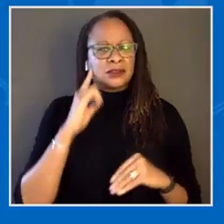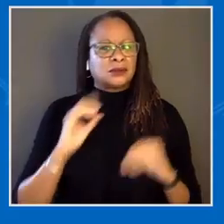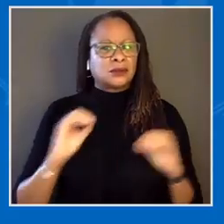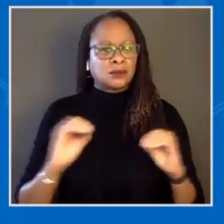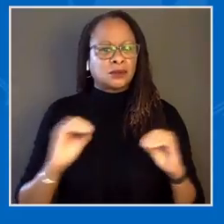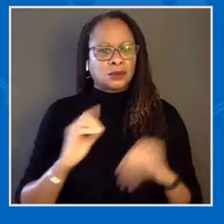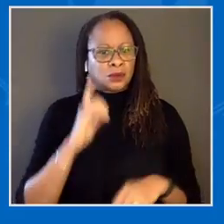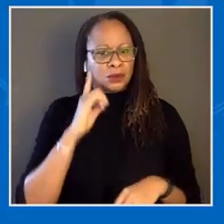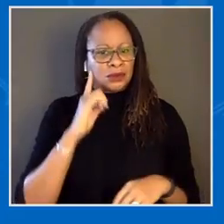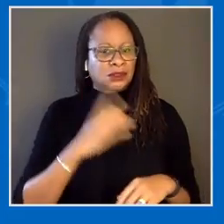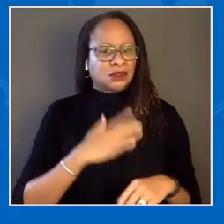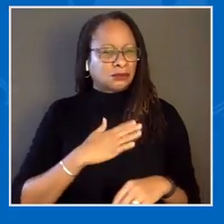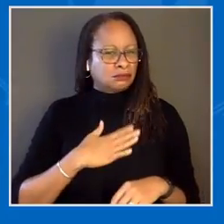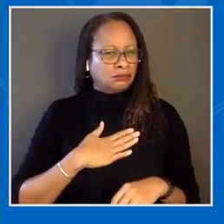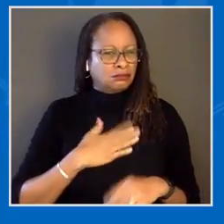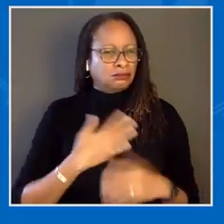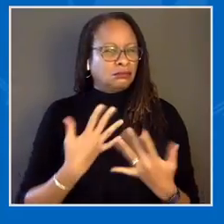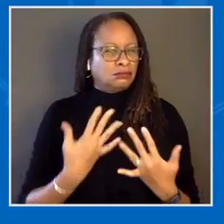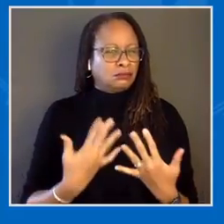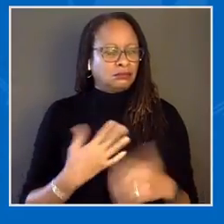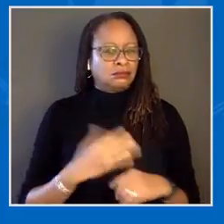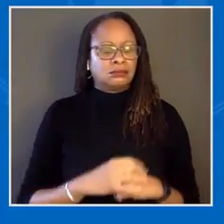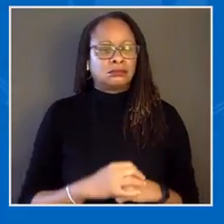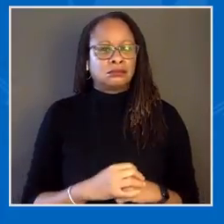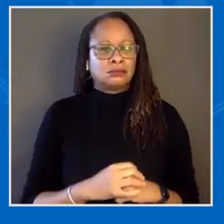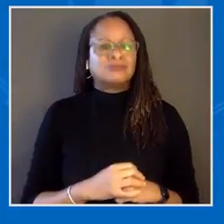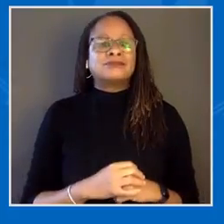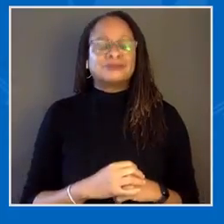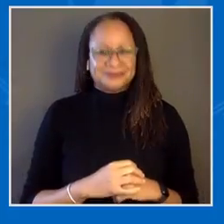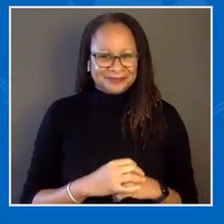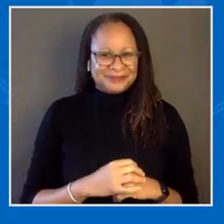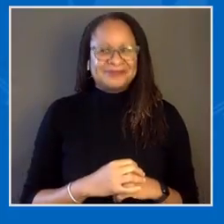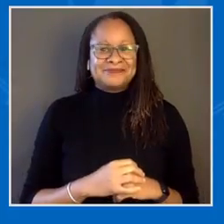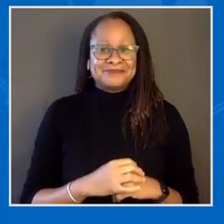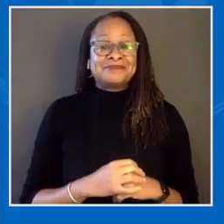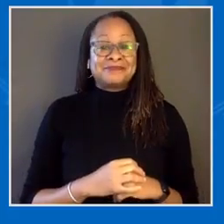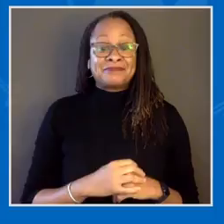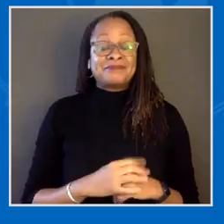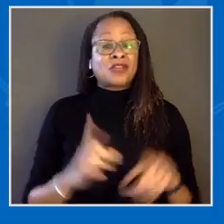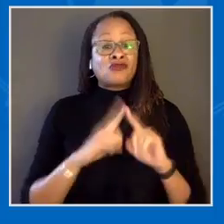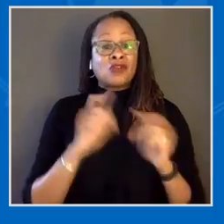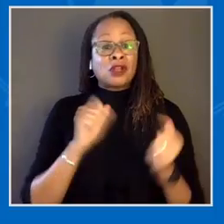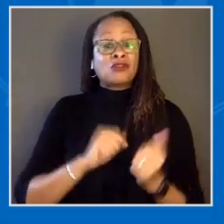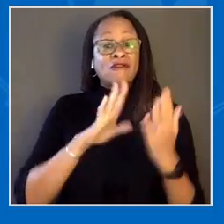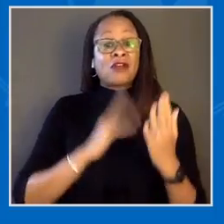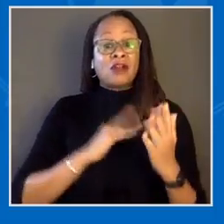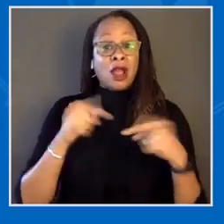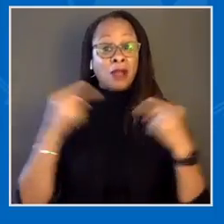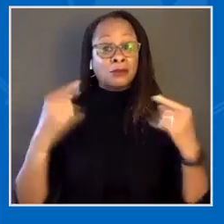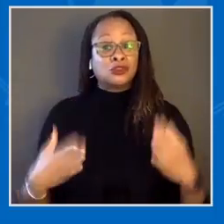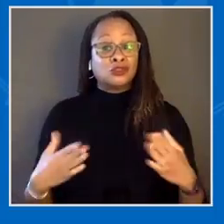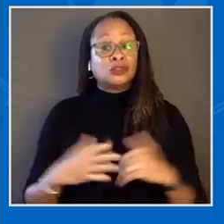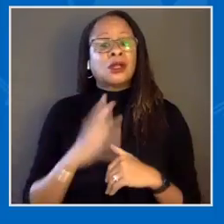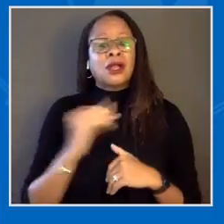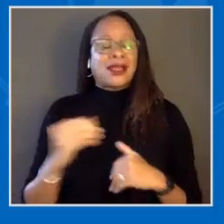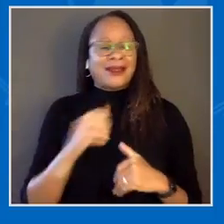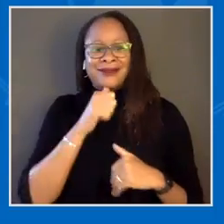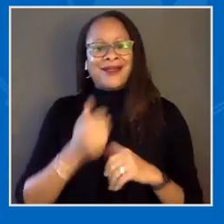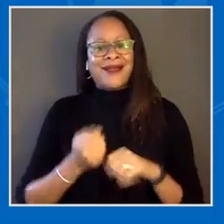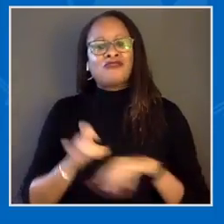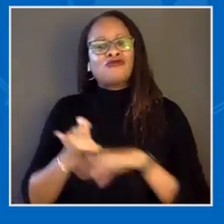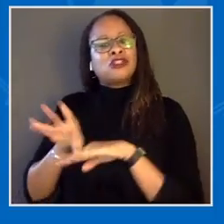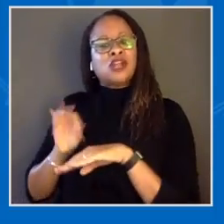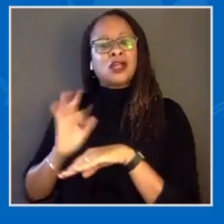retreat from it, once again sit at the head of the table, ready to confront our adversaries and not reject our